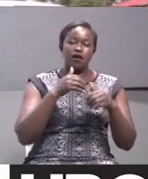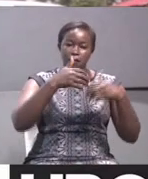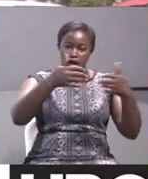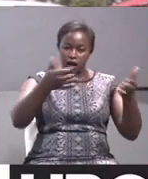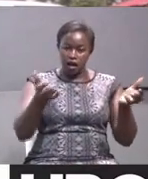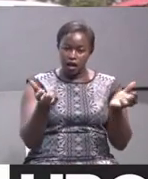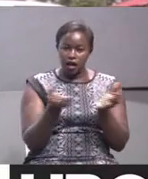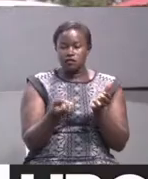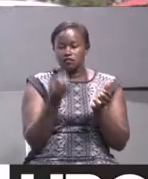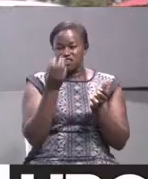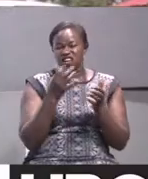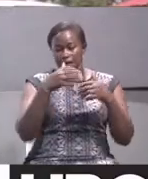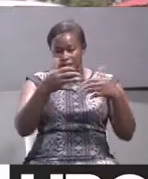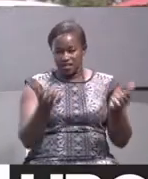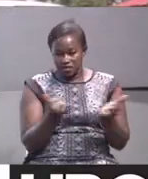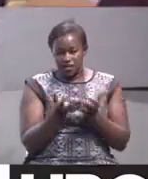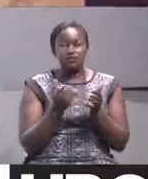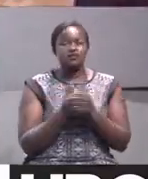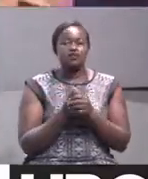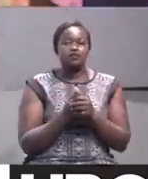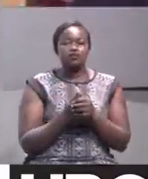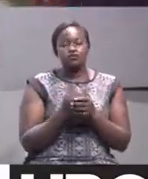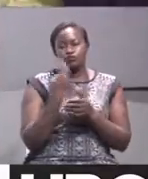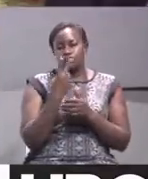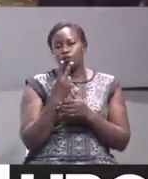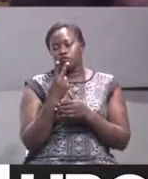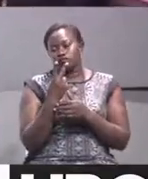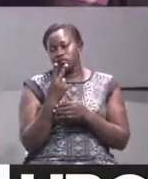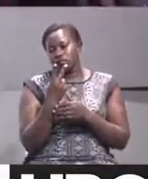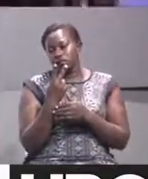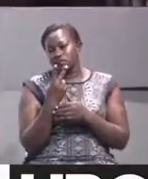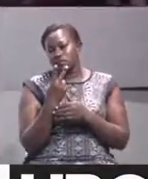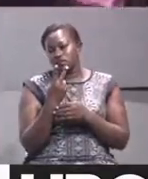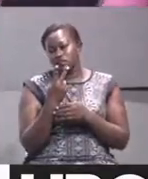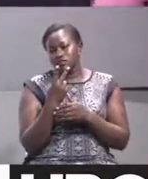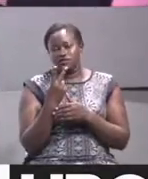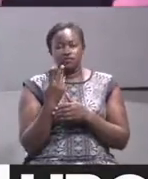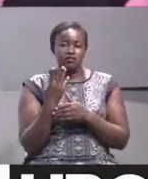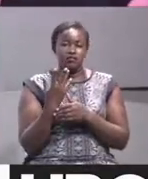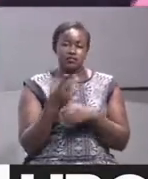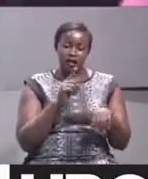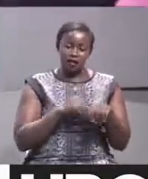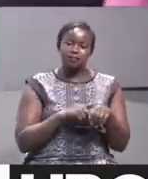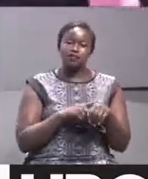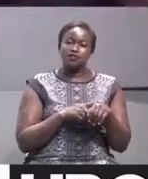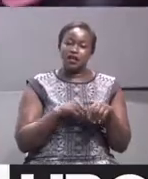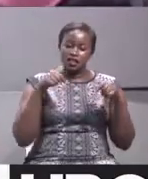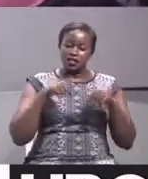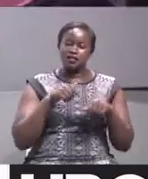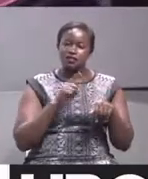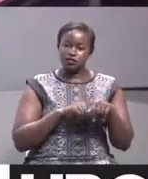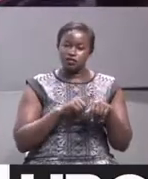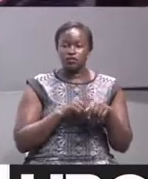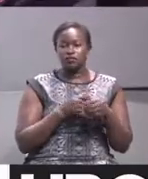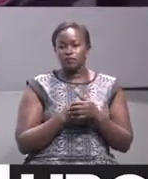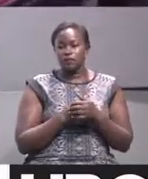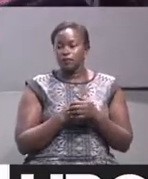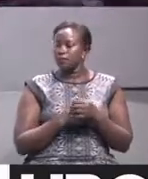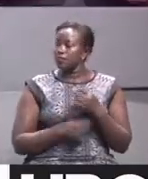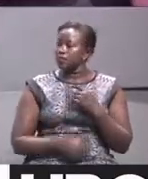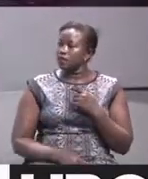at least 2.5 acres this season. The system can man 2.5 acres and is expected to benefit mainly smallholder